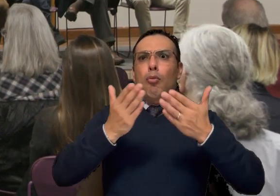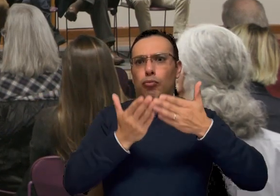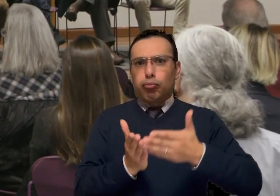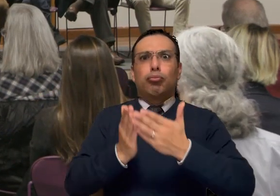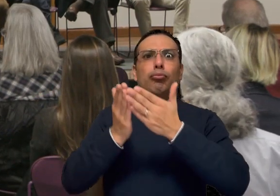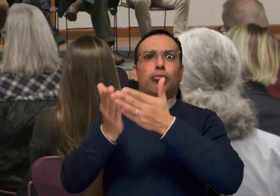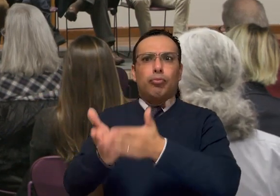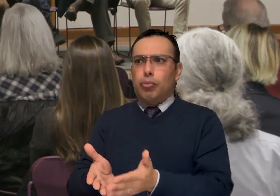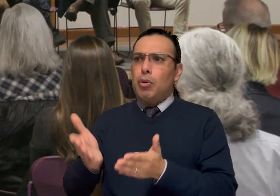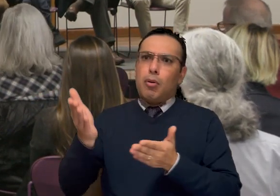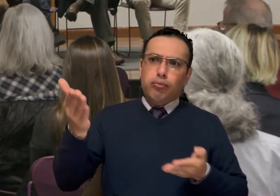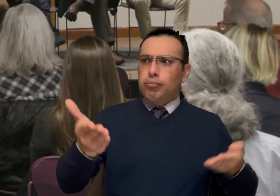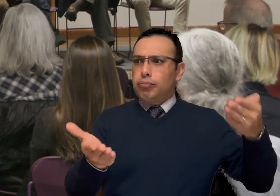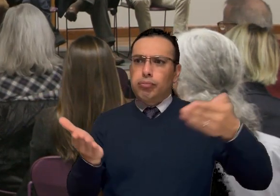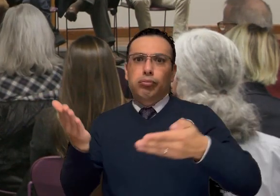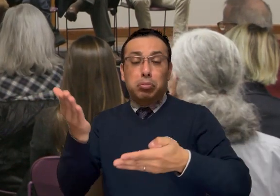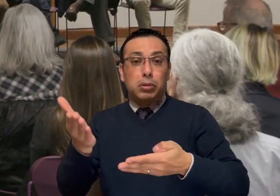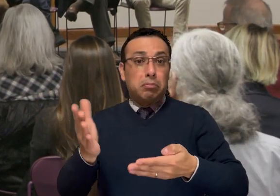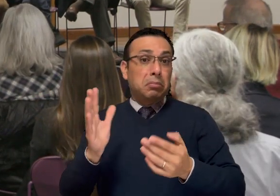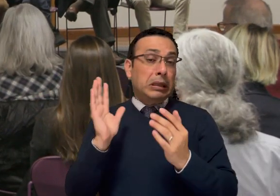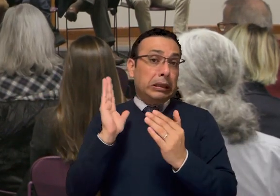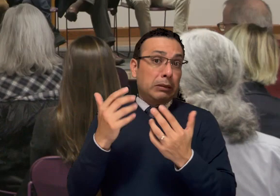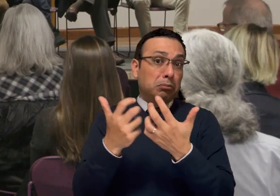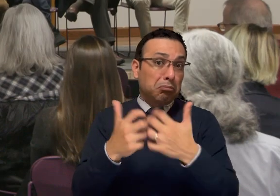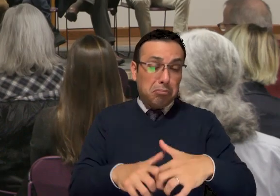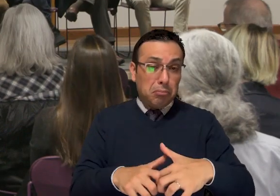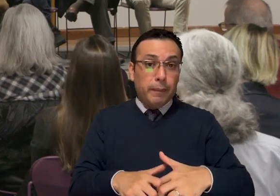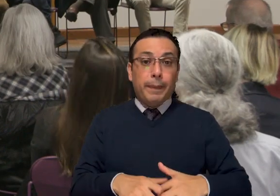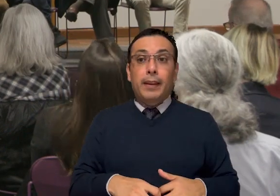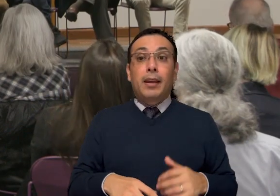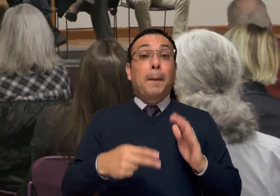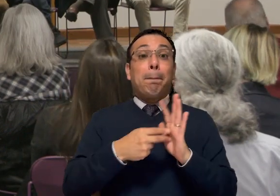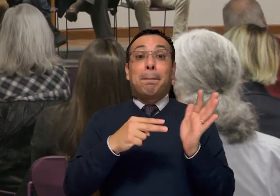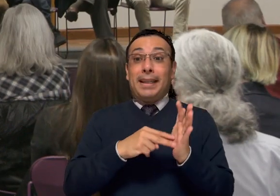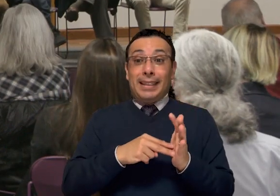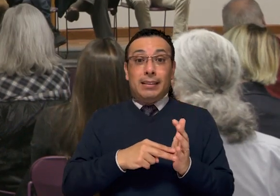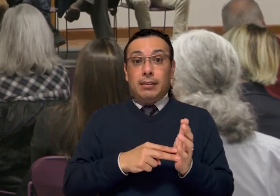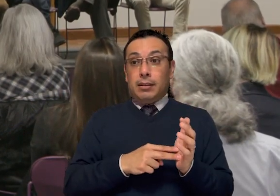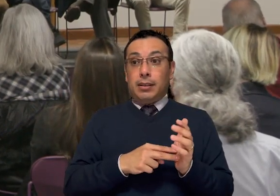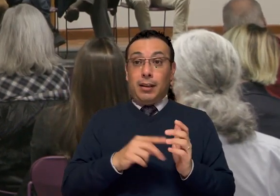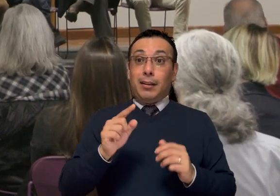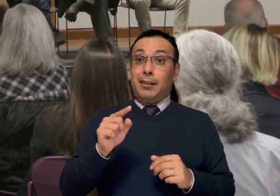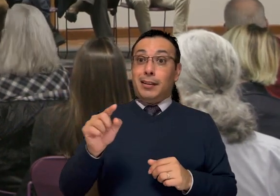traffic. So it's not as if this is their first rodeo.